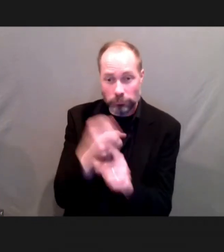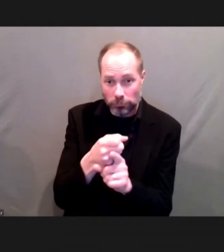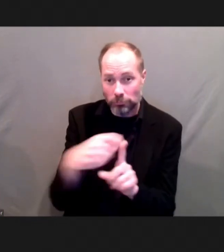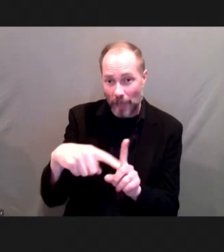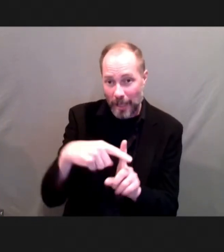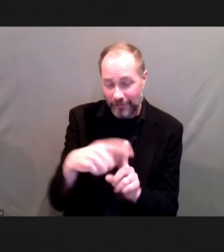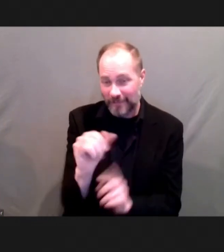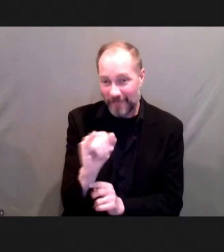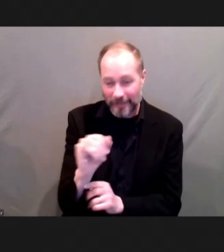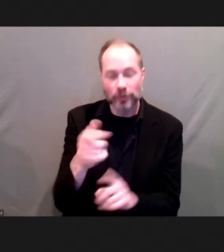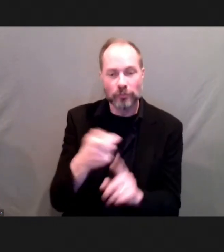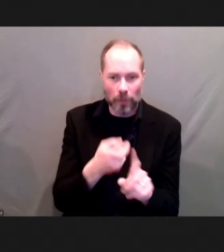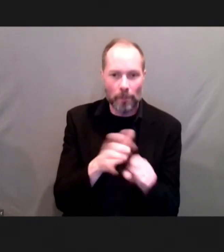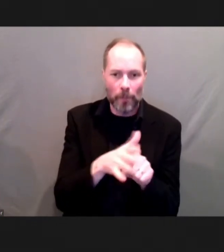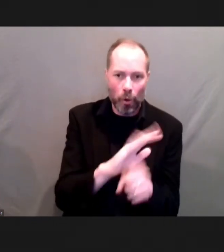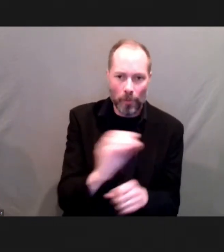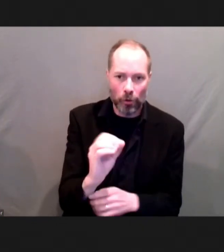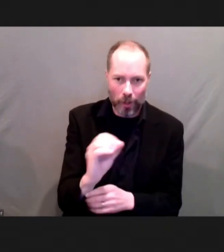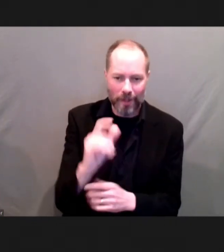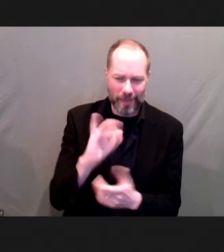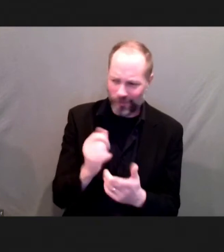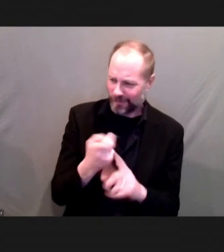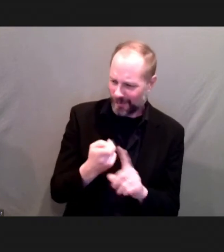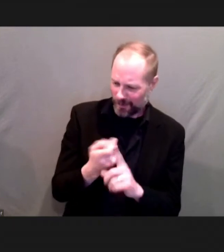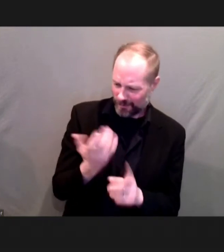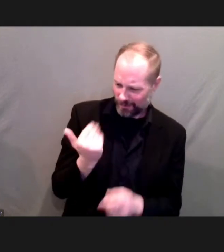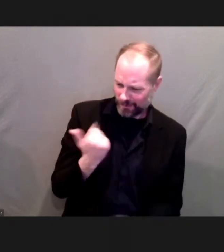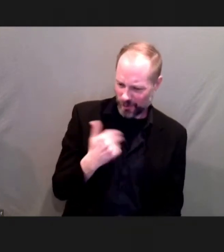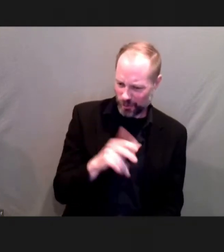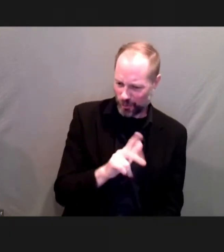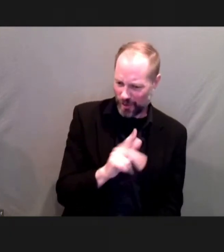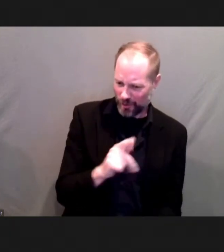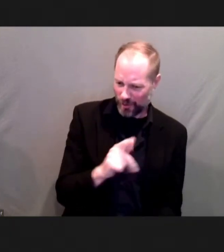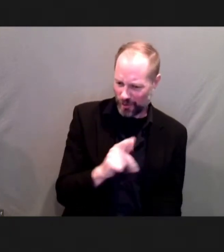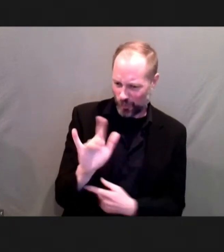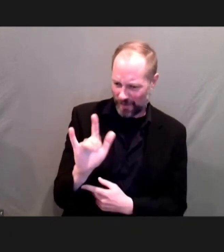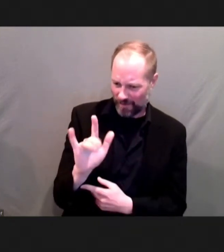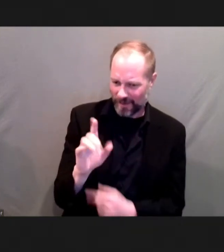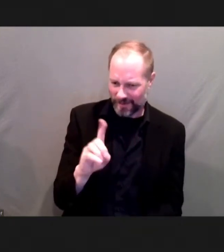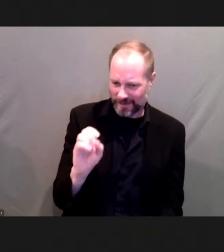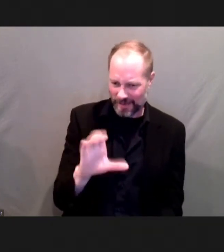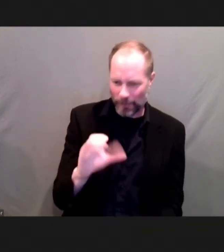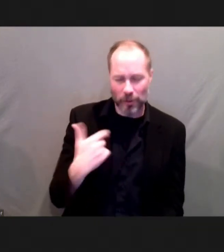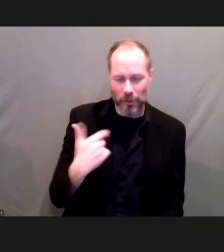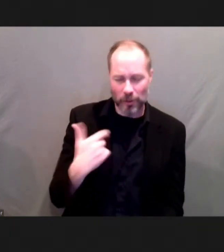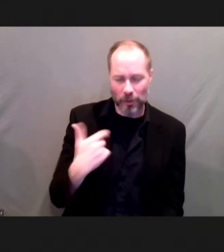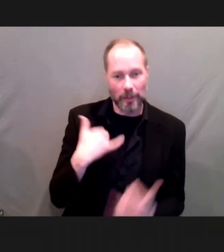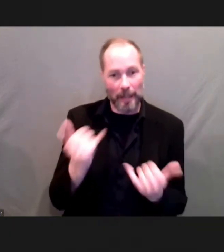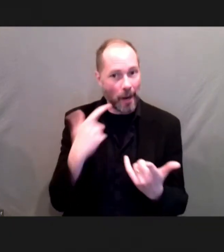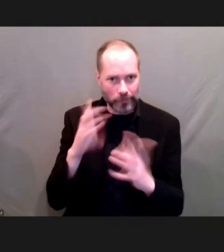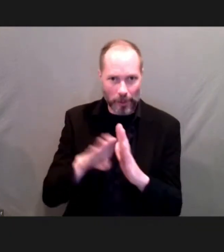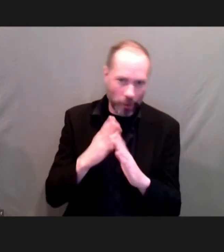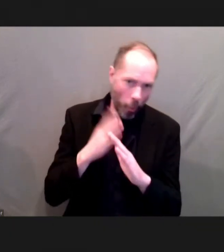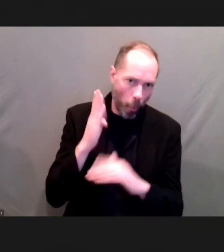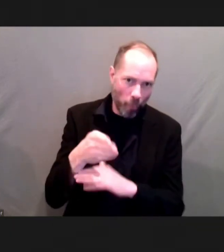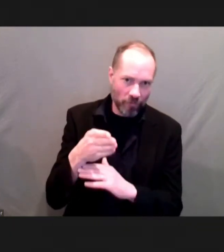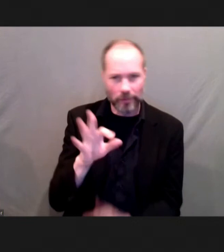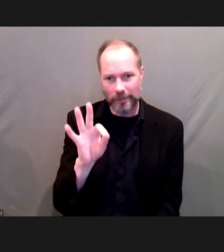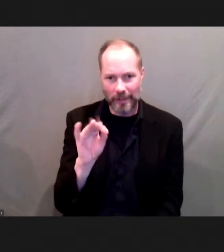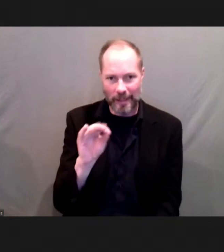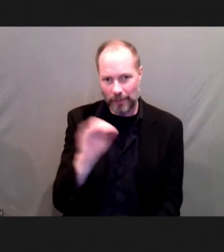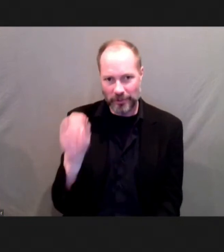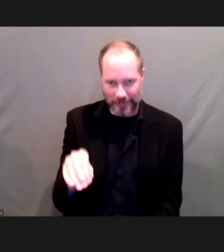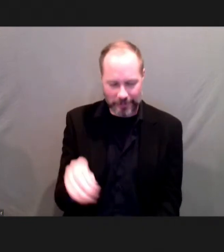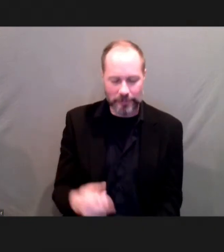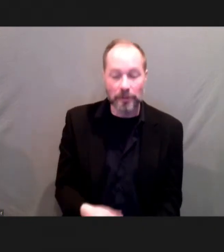around 23rd through 25th of December. It's probably well into the mid-90s by now. If you get COVID, there's a